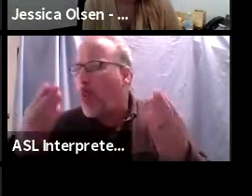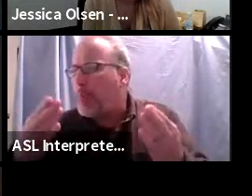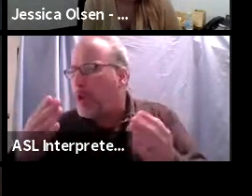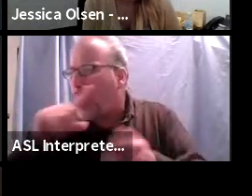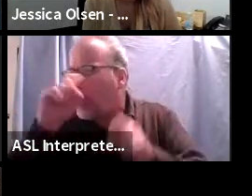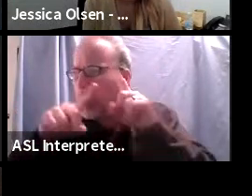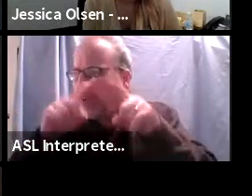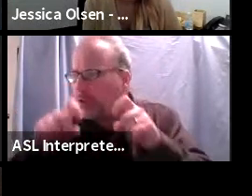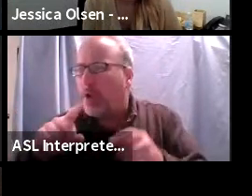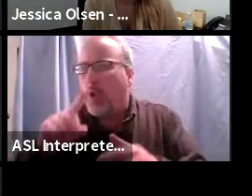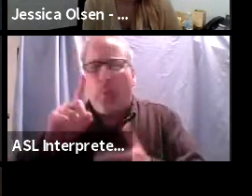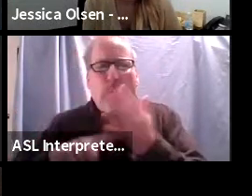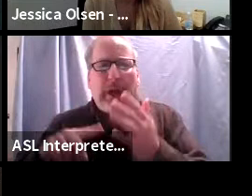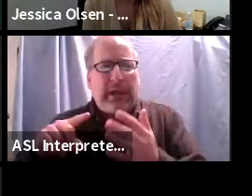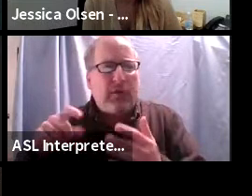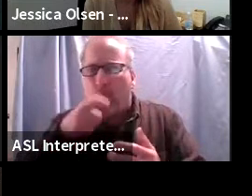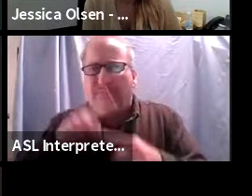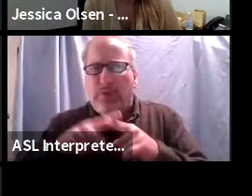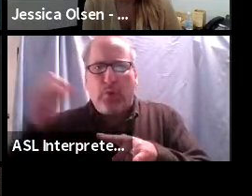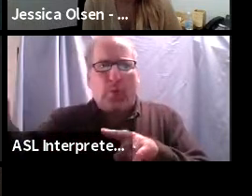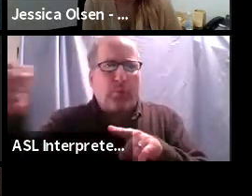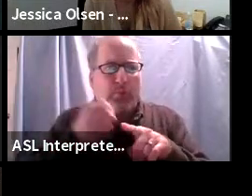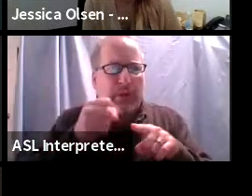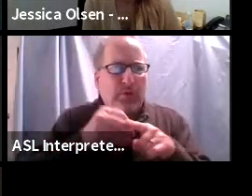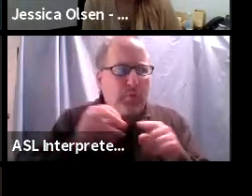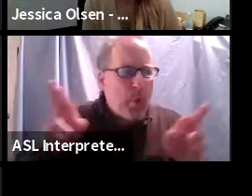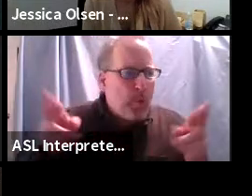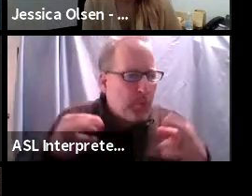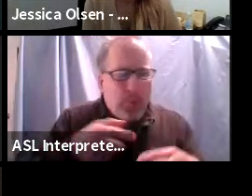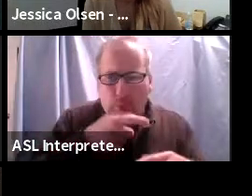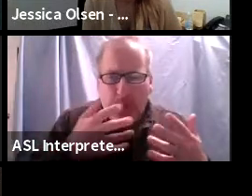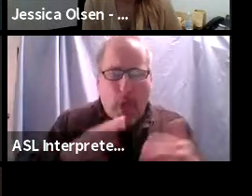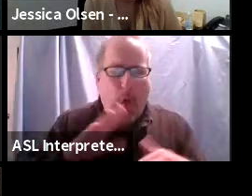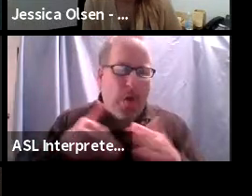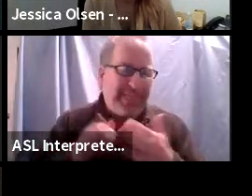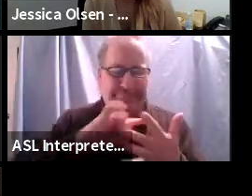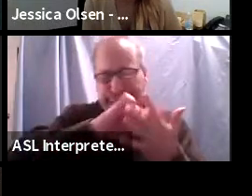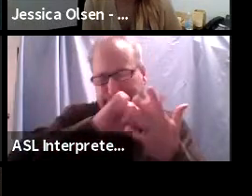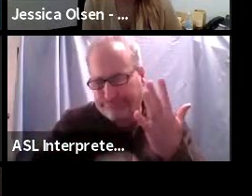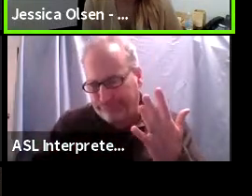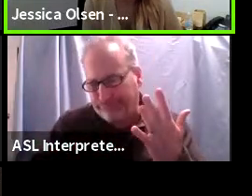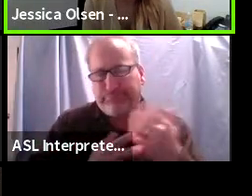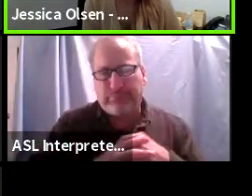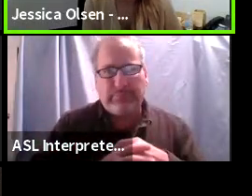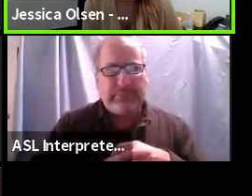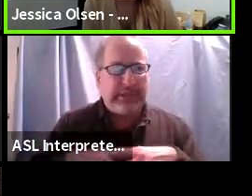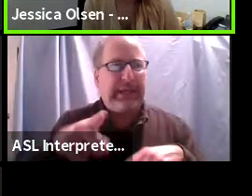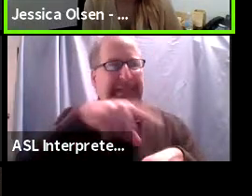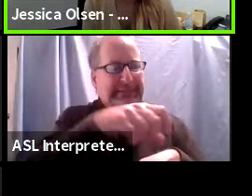like who needs to be brought into the room and all that good stuff. So yeah. Absolutely.